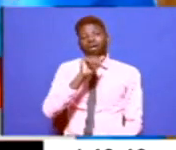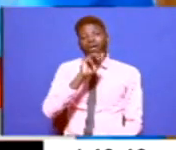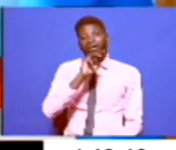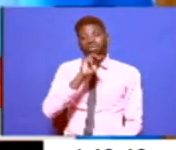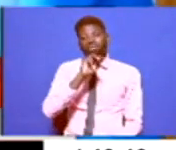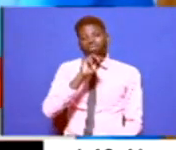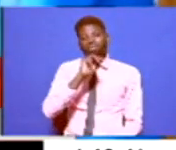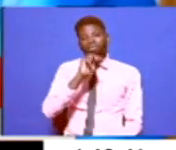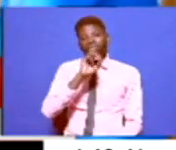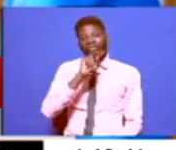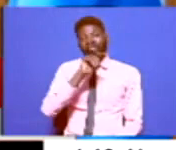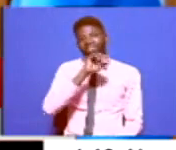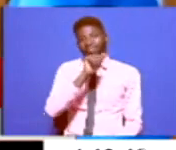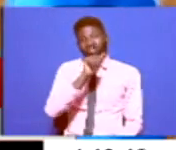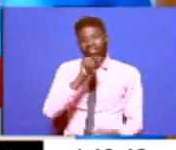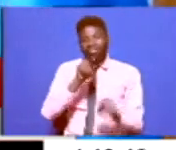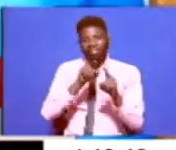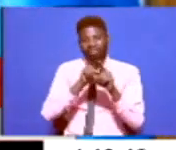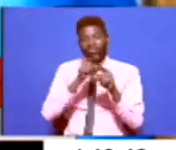is usually called SA